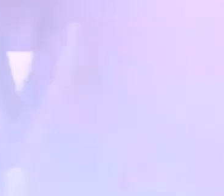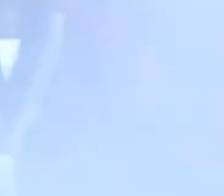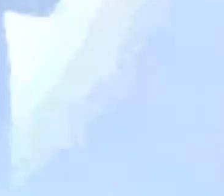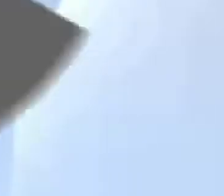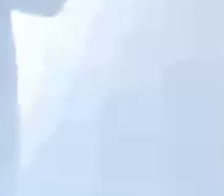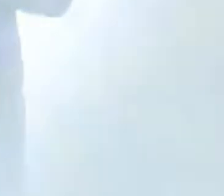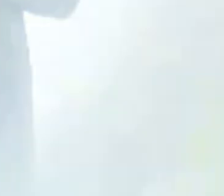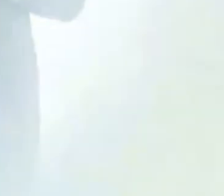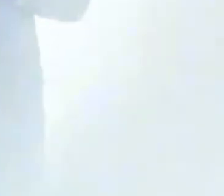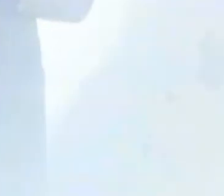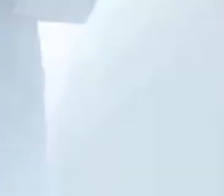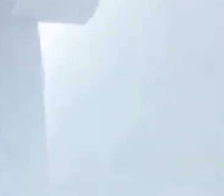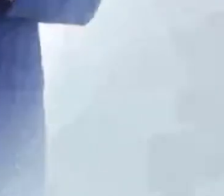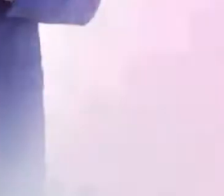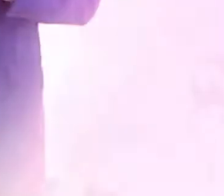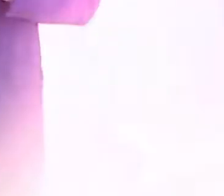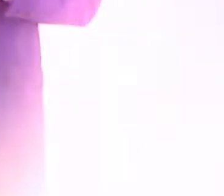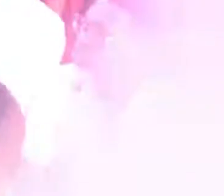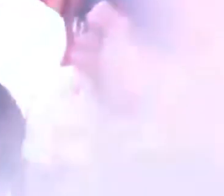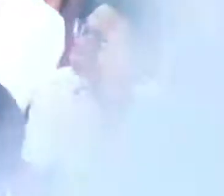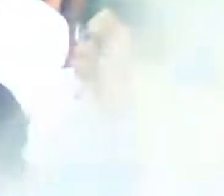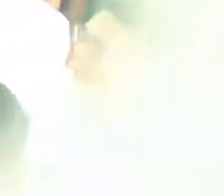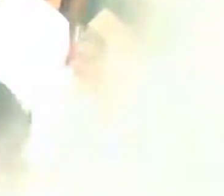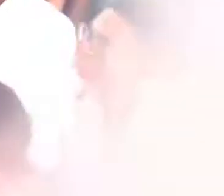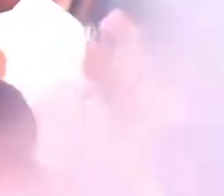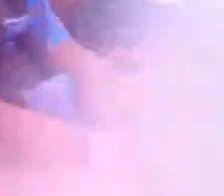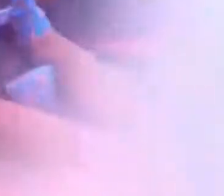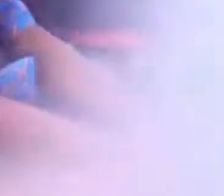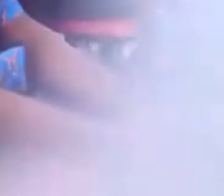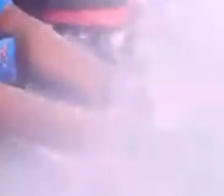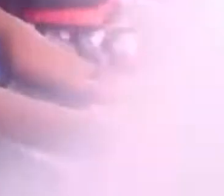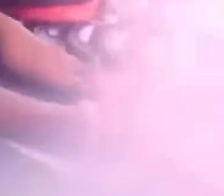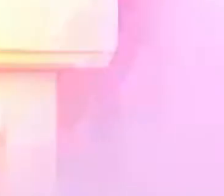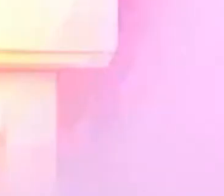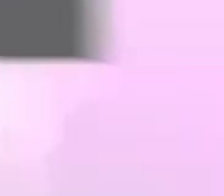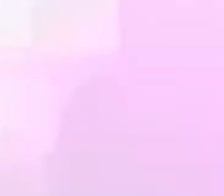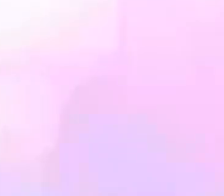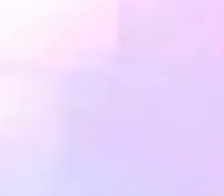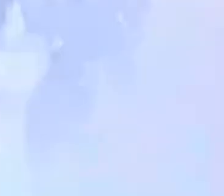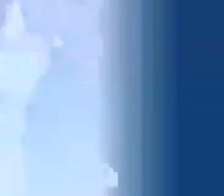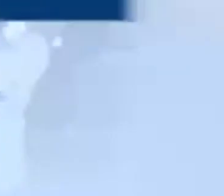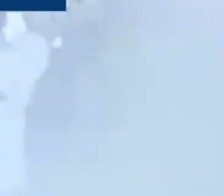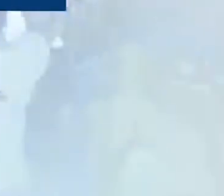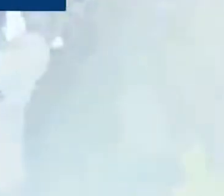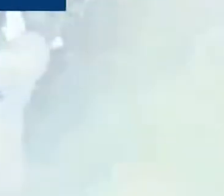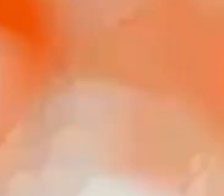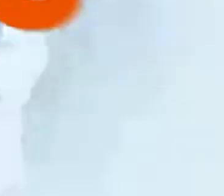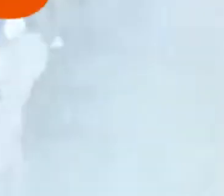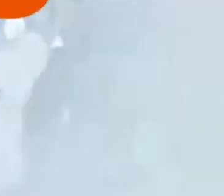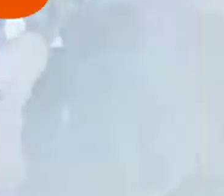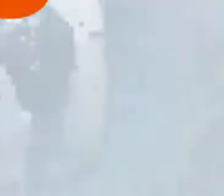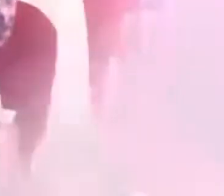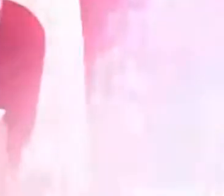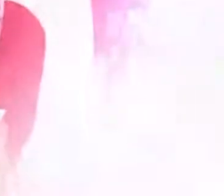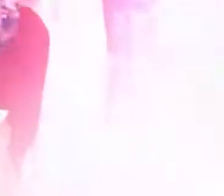be pure and impactful, for it is the only institution mandated to bring life and hope to the